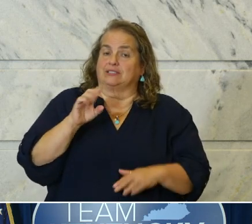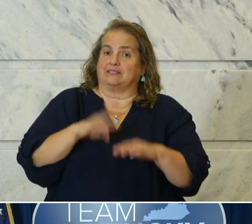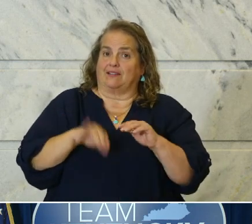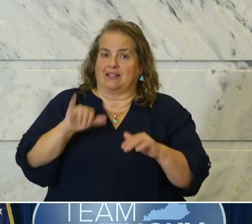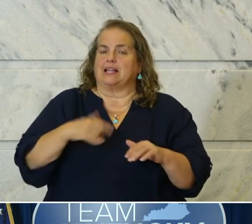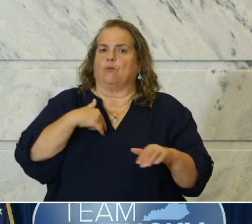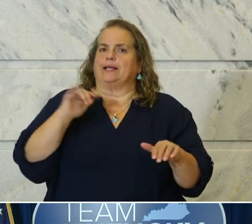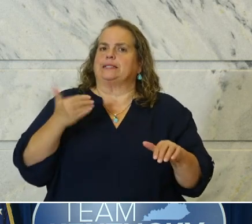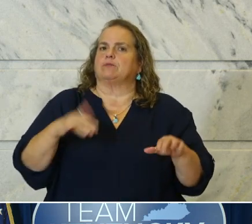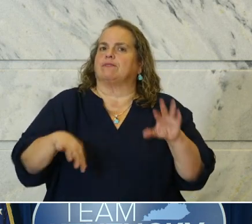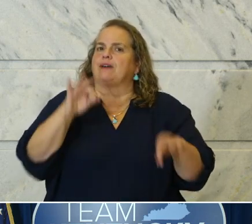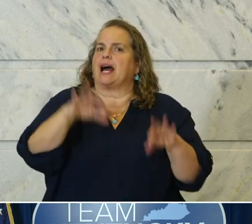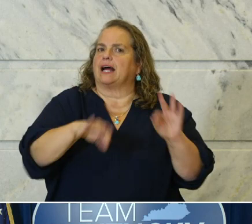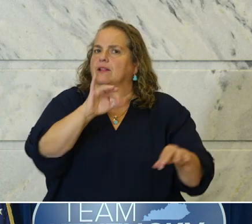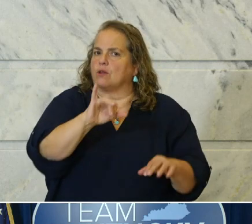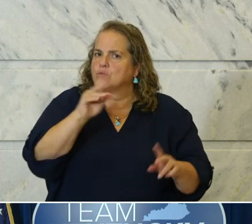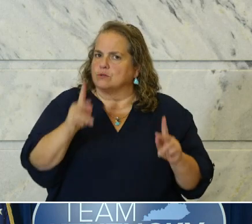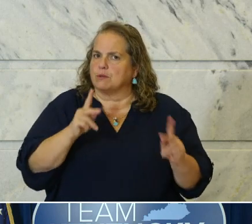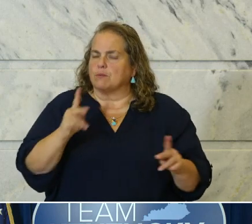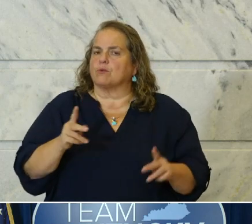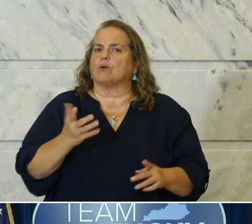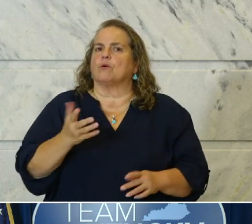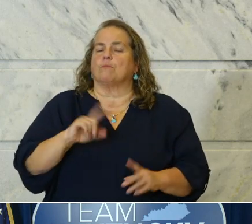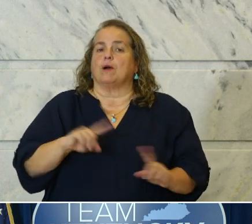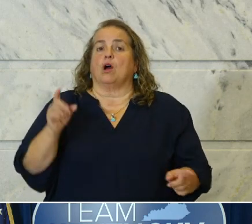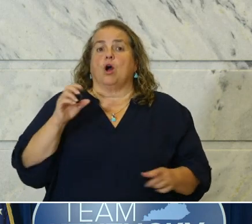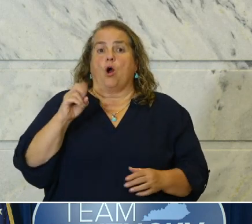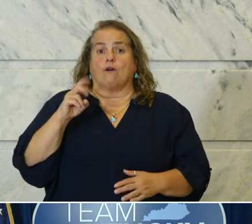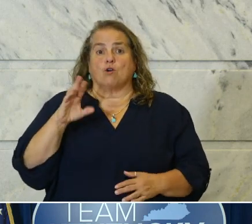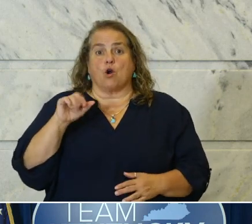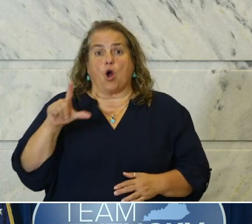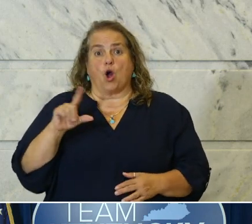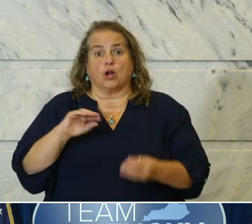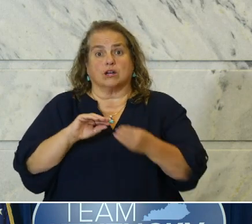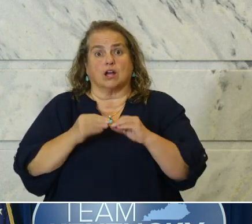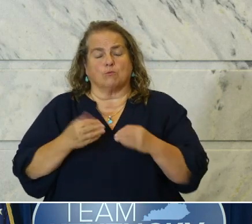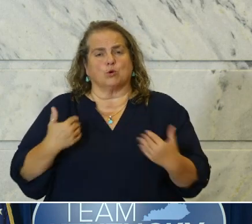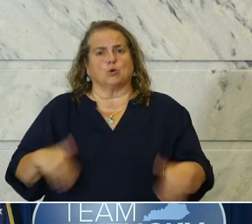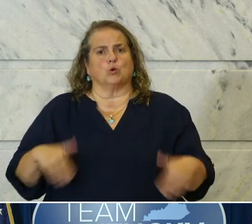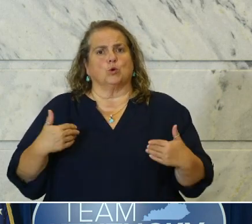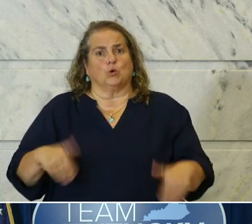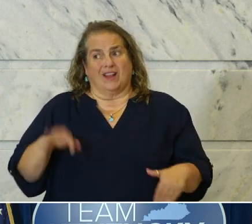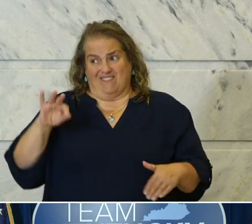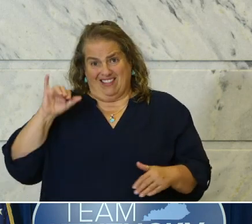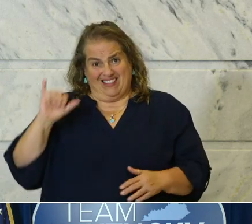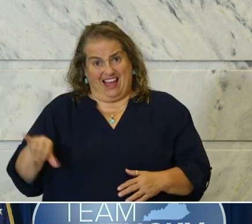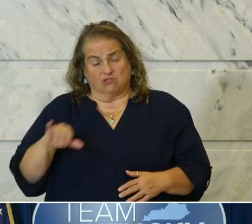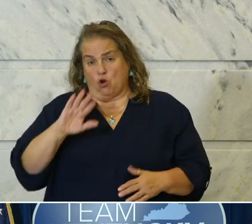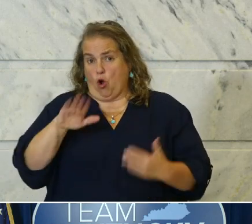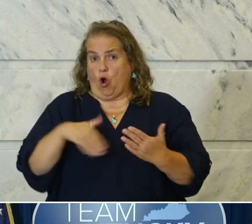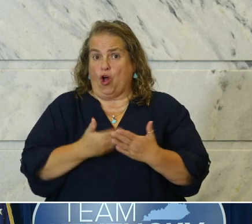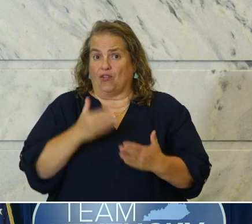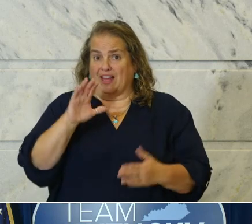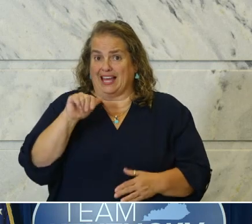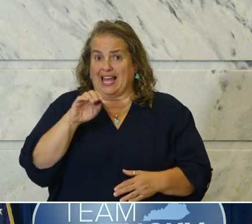them. But just those overall numbers, even if those are all the cases that we had,